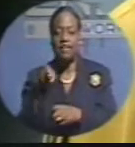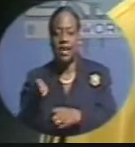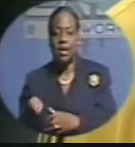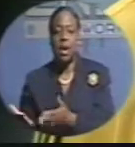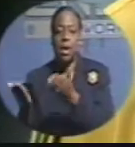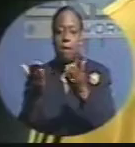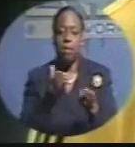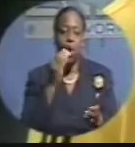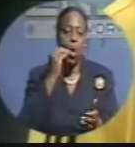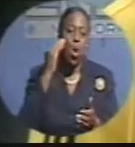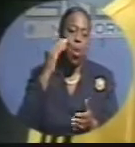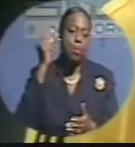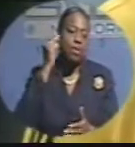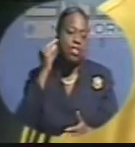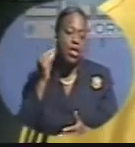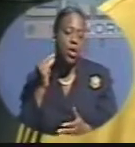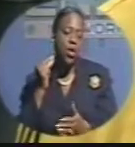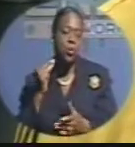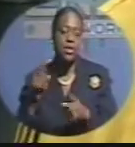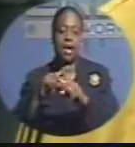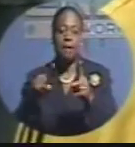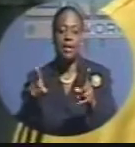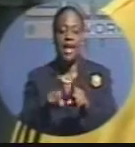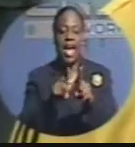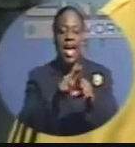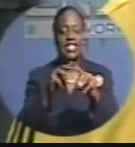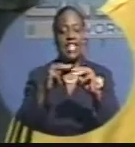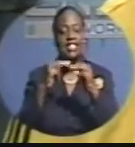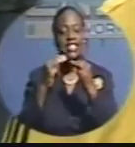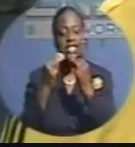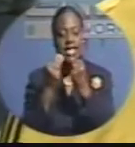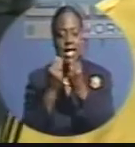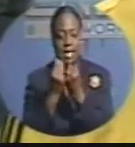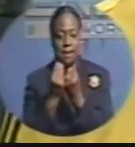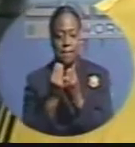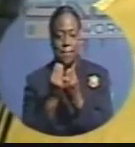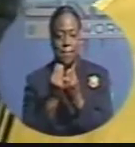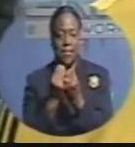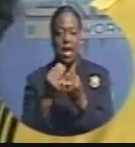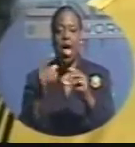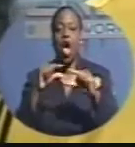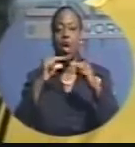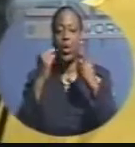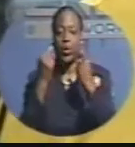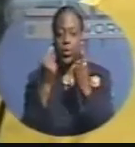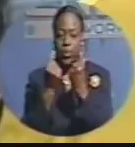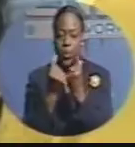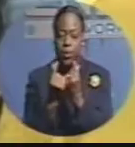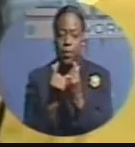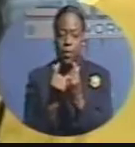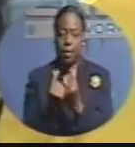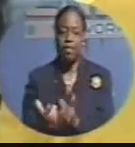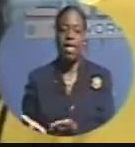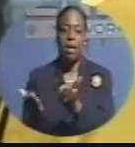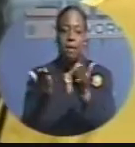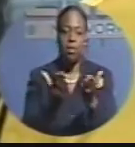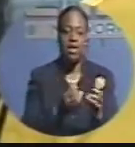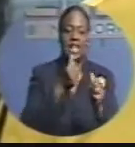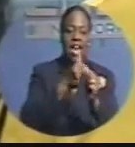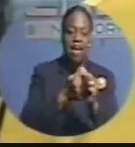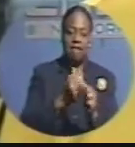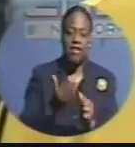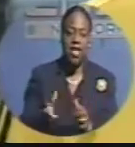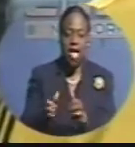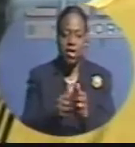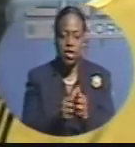brought home the gold, but as a team, as a group, brought everything